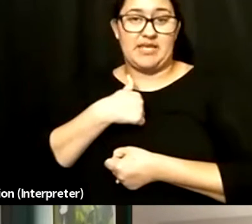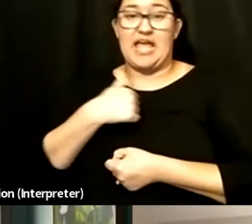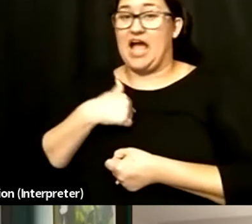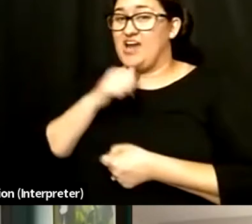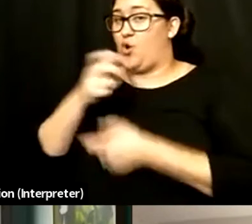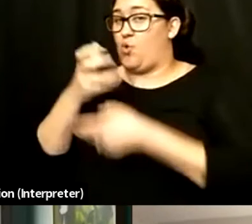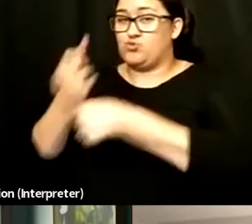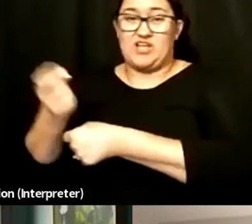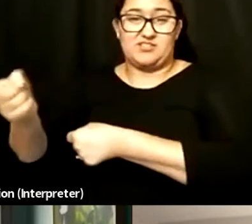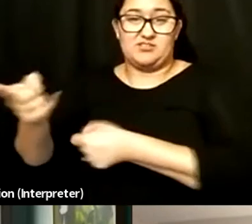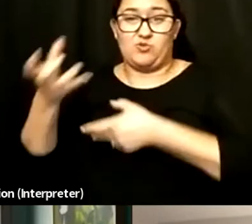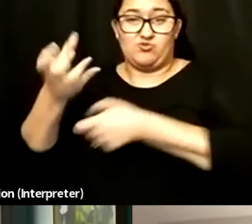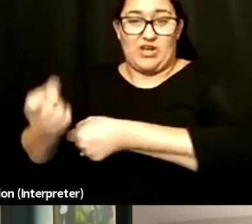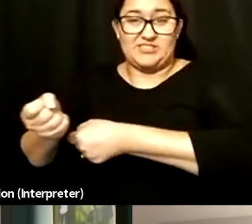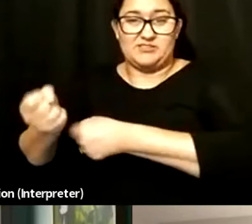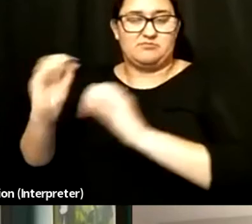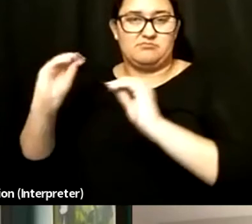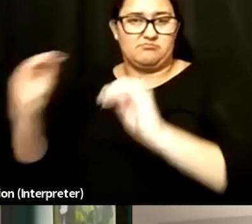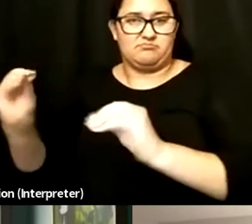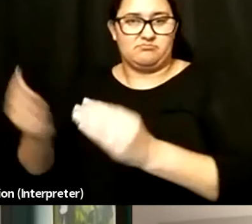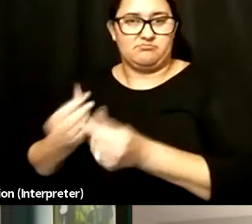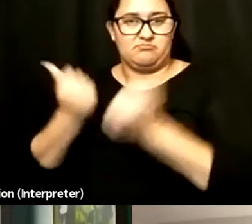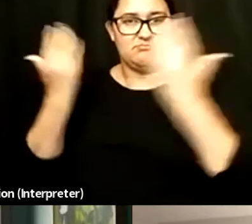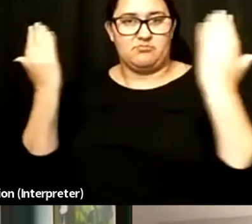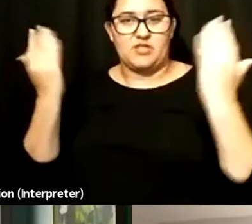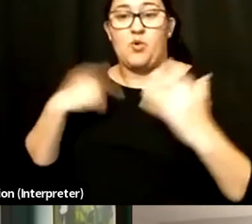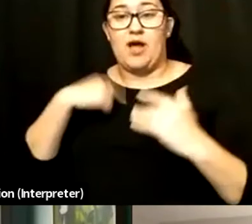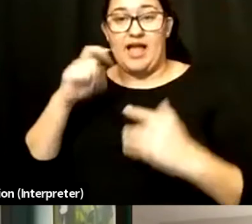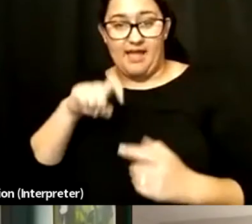this doctor. And so I actually had to change